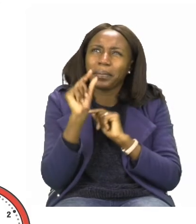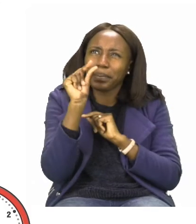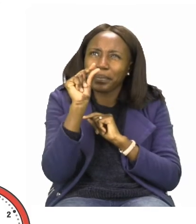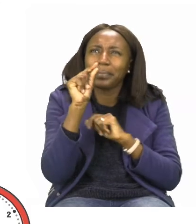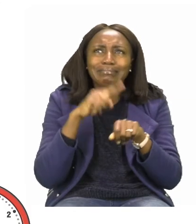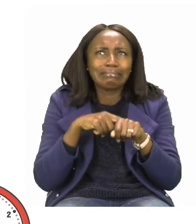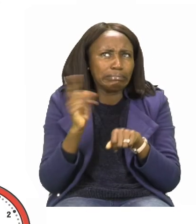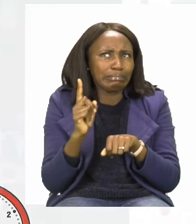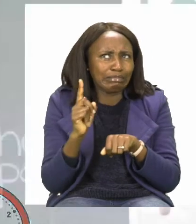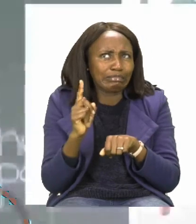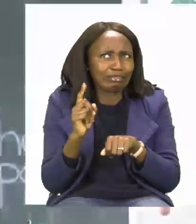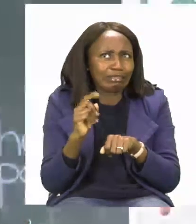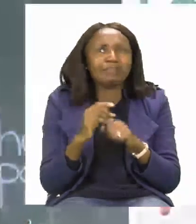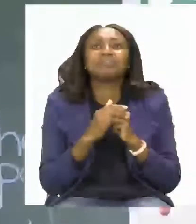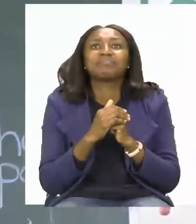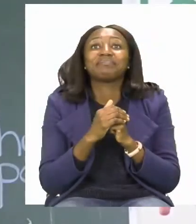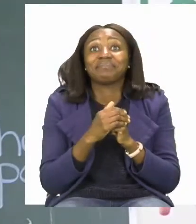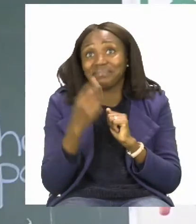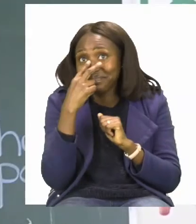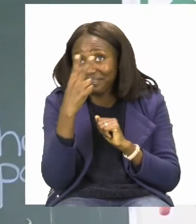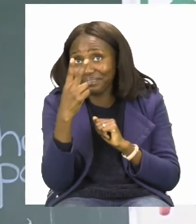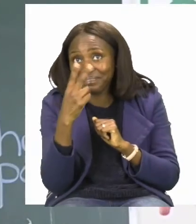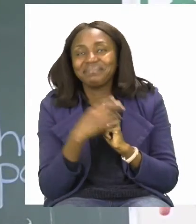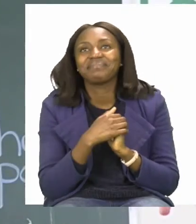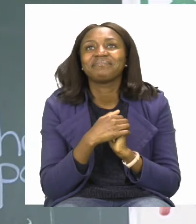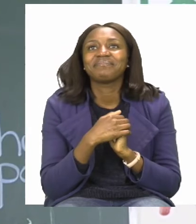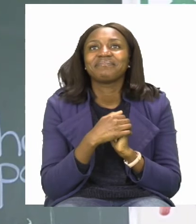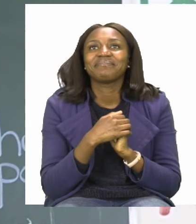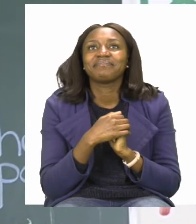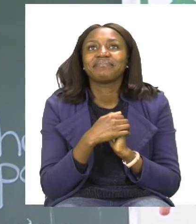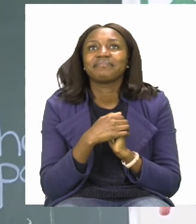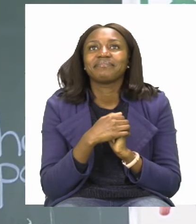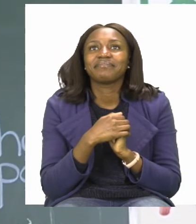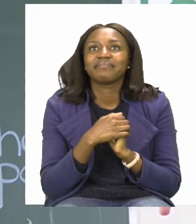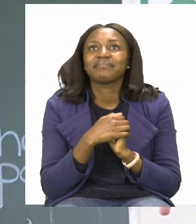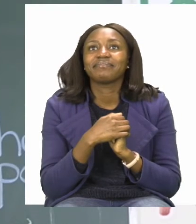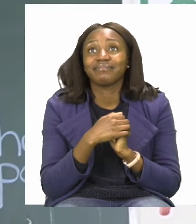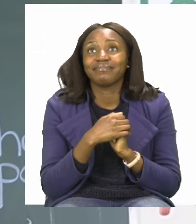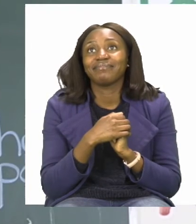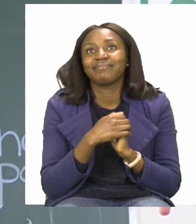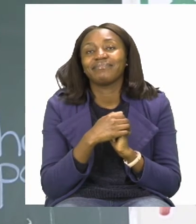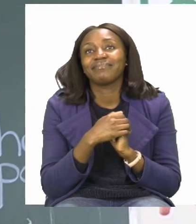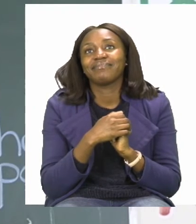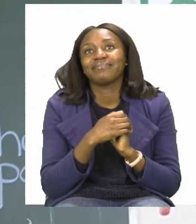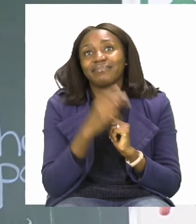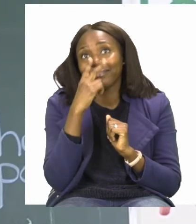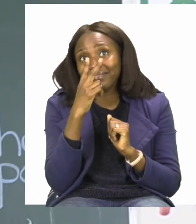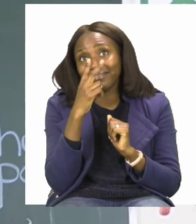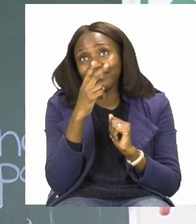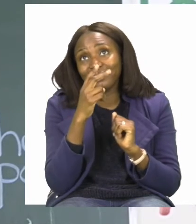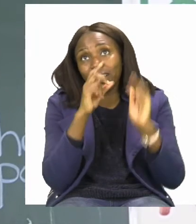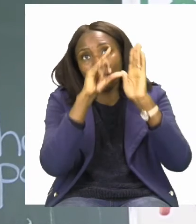what time is. So let's take a look at the board. Here we have our clock. It has numbers from